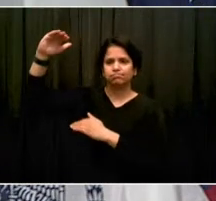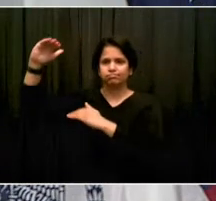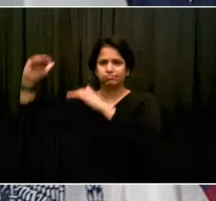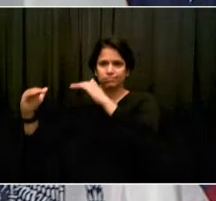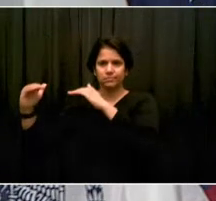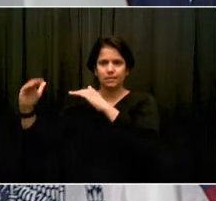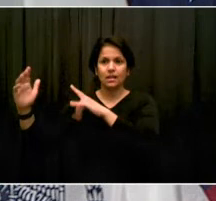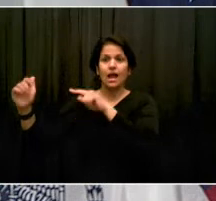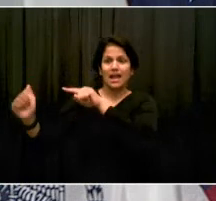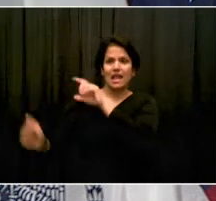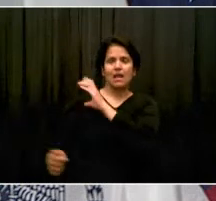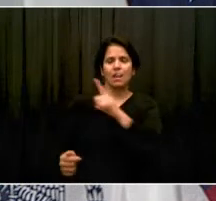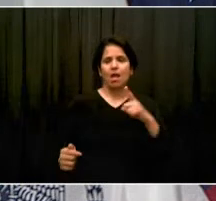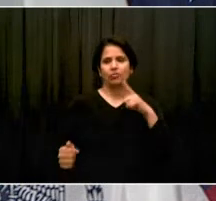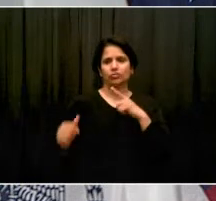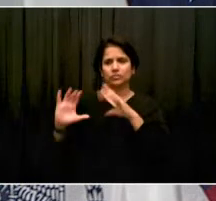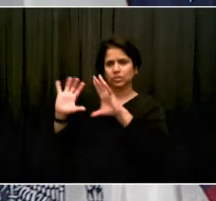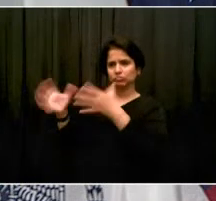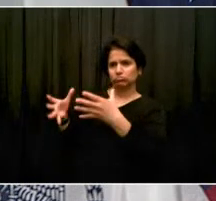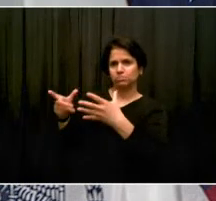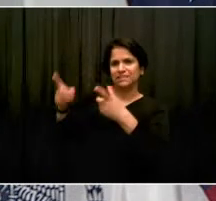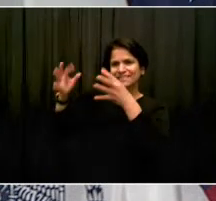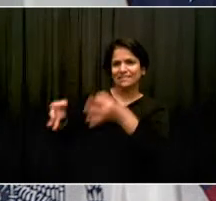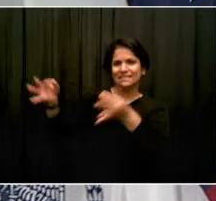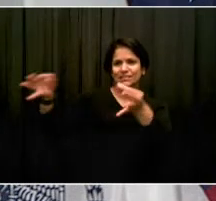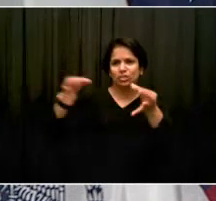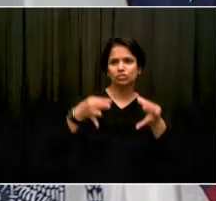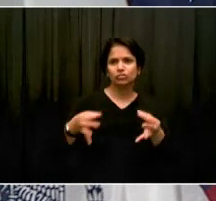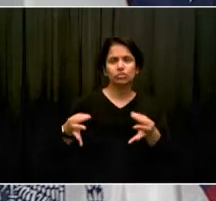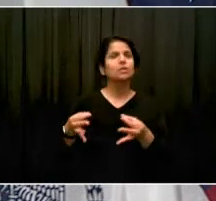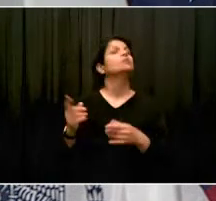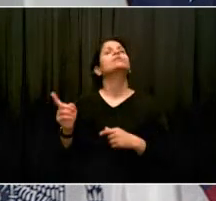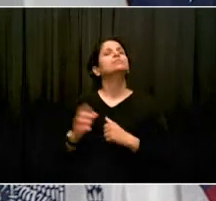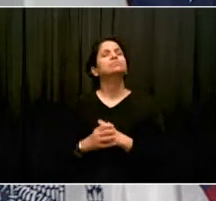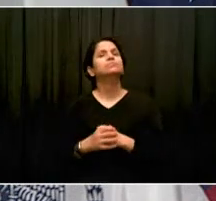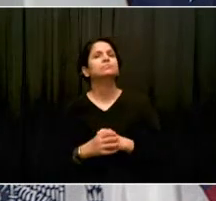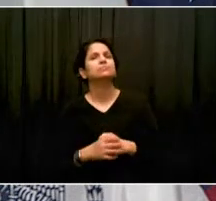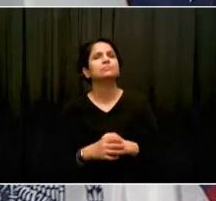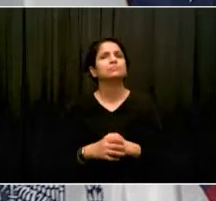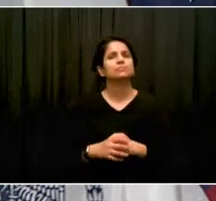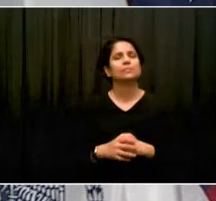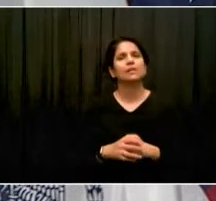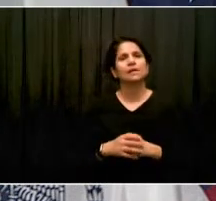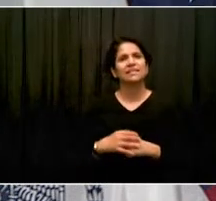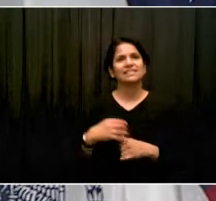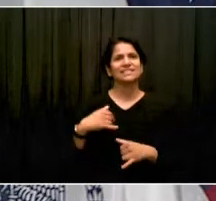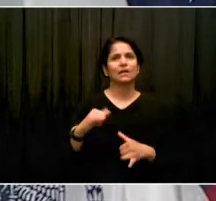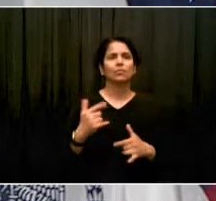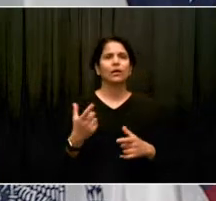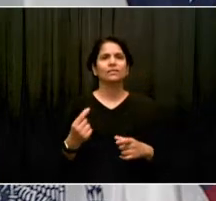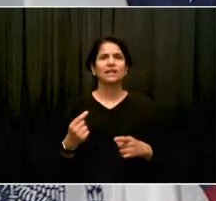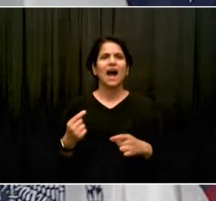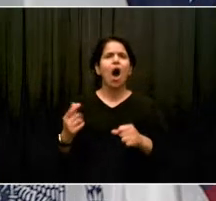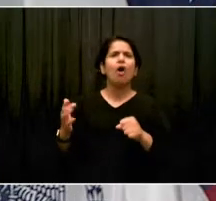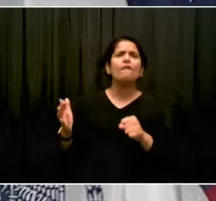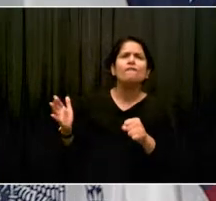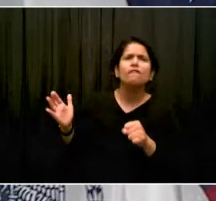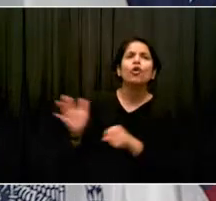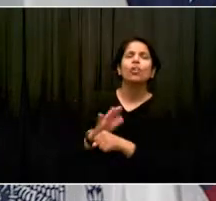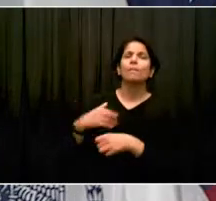arbitrary decisions by the governor. What we need is a full restoration of democracy while the legislature is still in